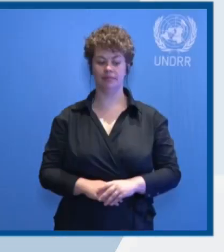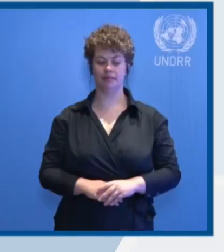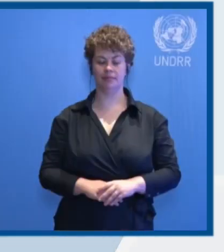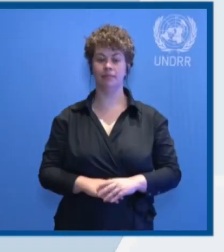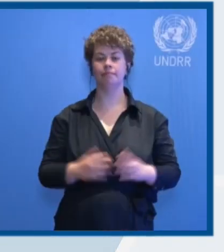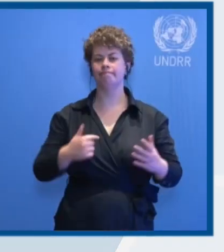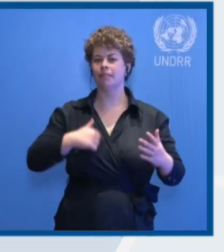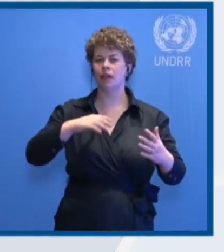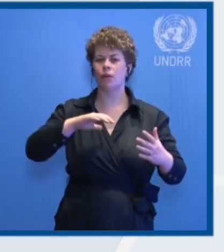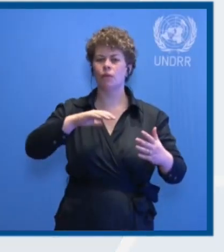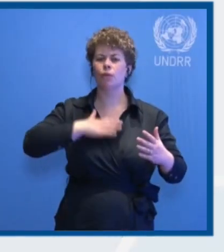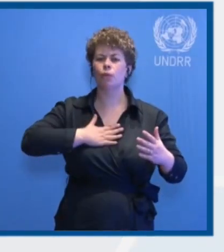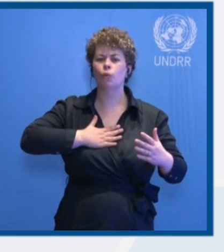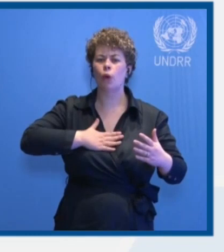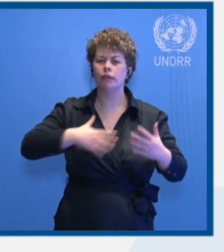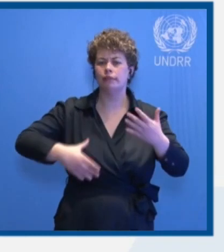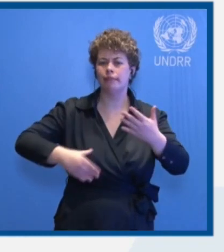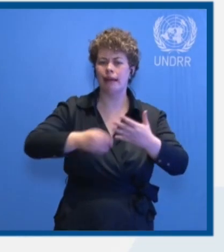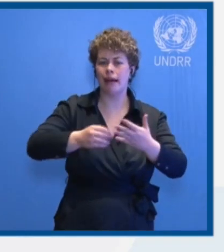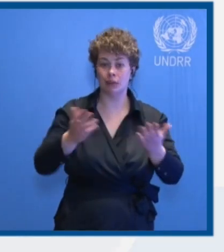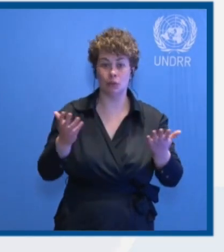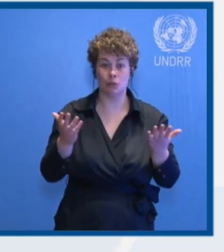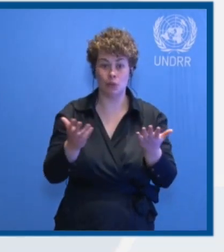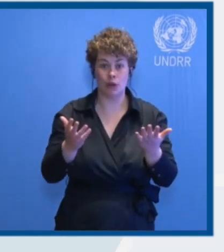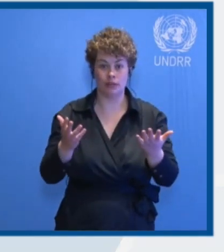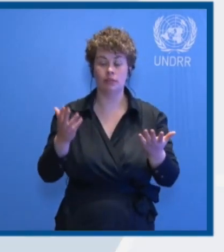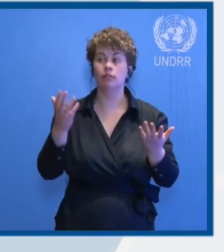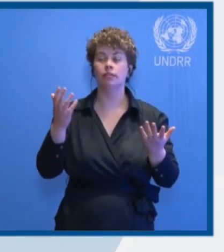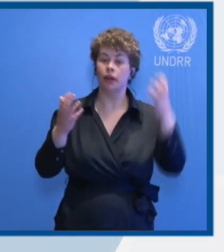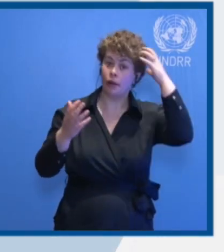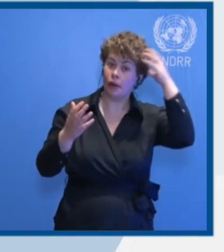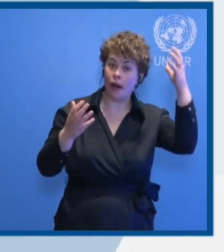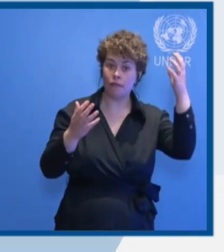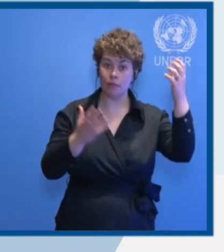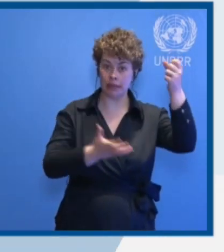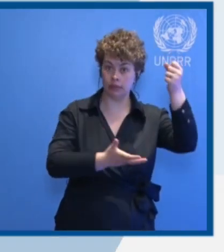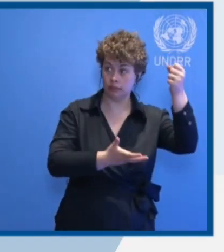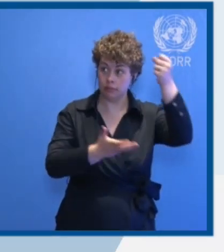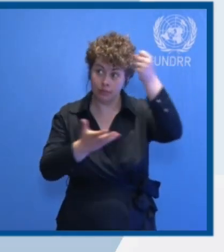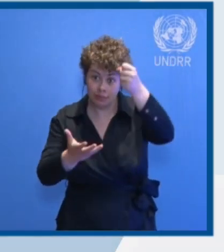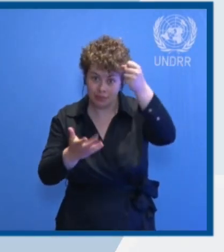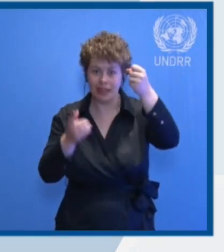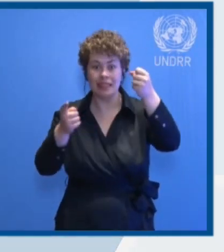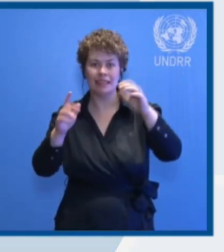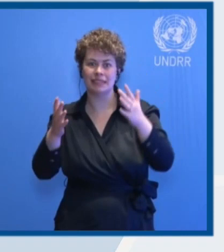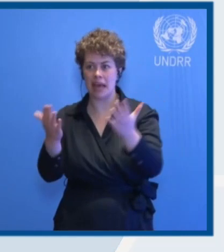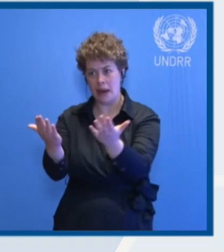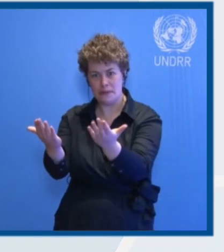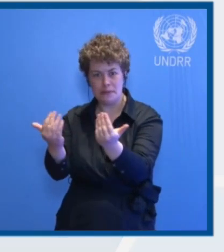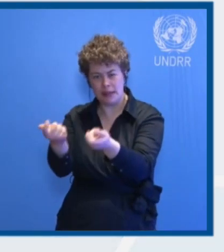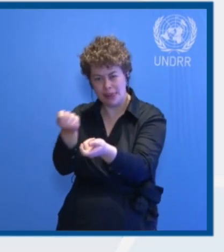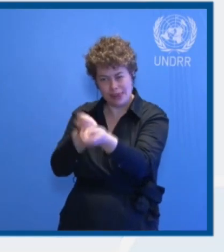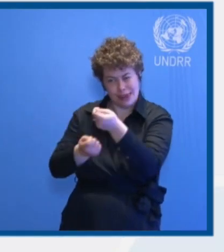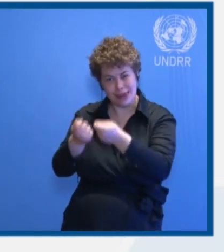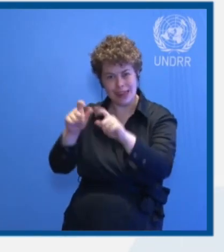revenue generating is the most obvious way to attract private sector funding. But then I didn't actually